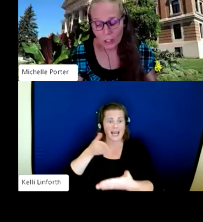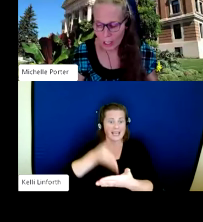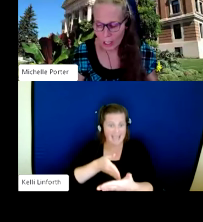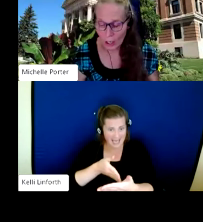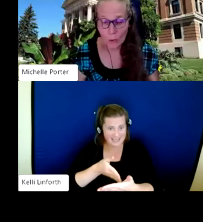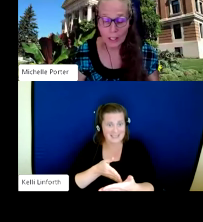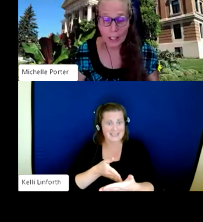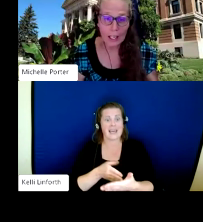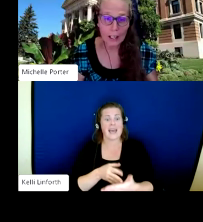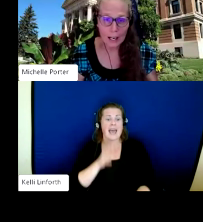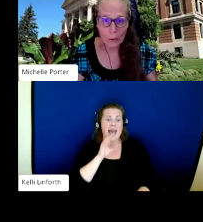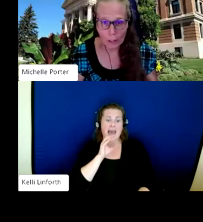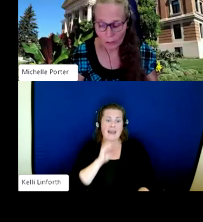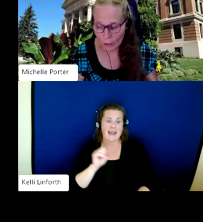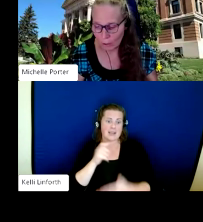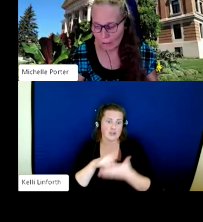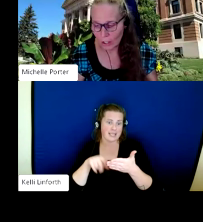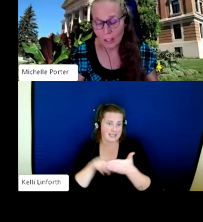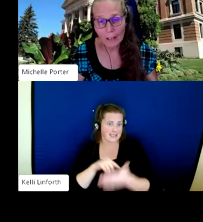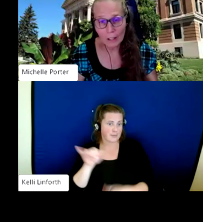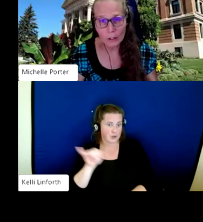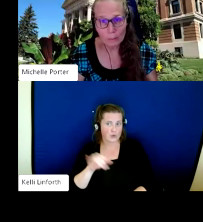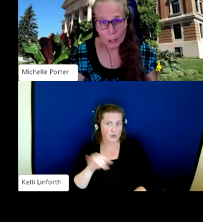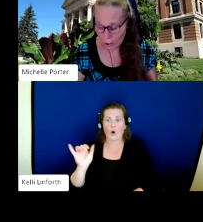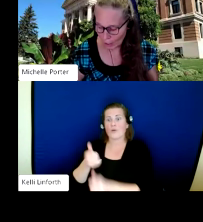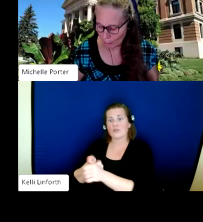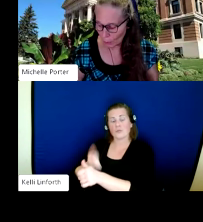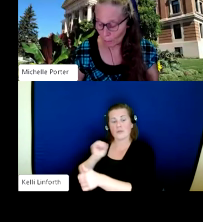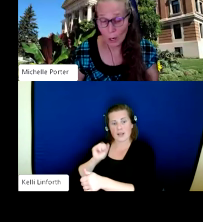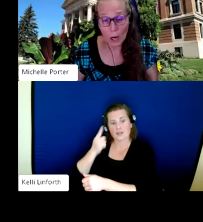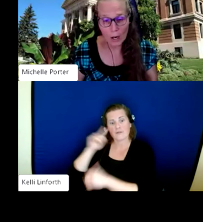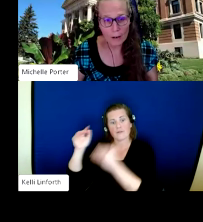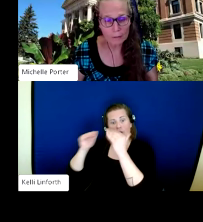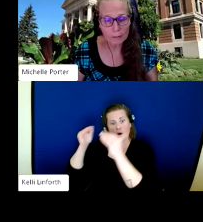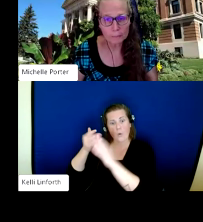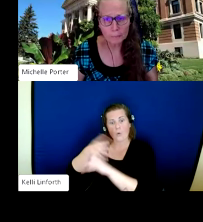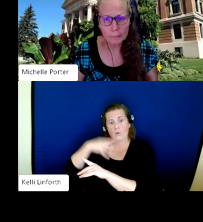Prevention Ontario and the Canadian Network for the Prevention of Elder Abuse are both